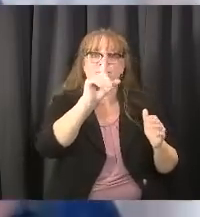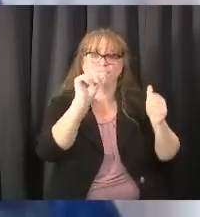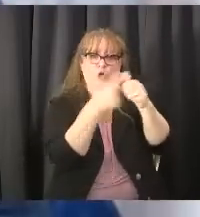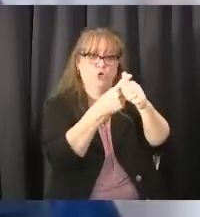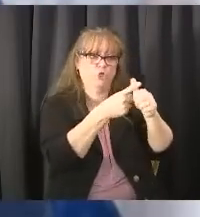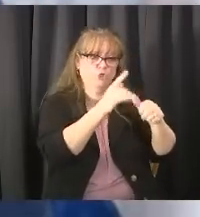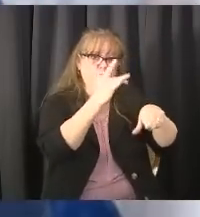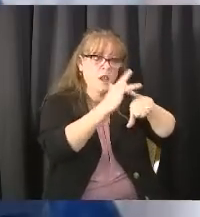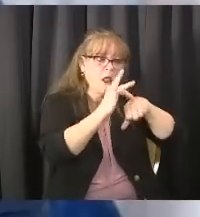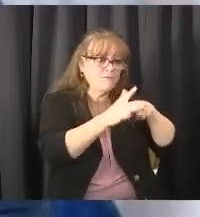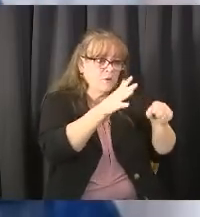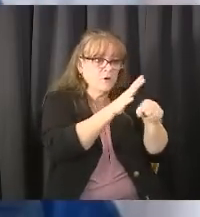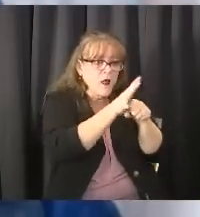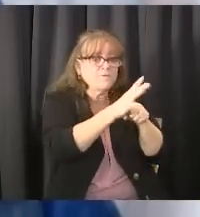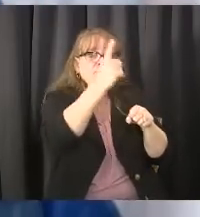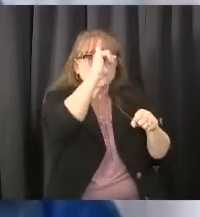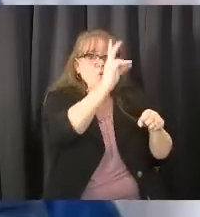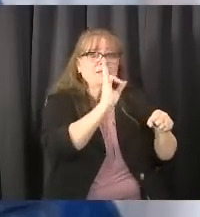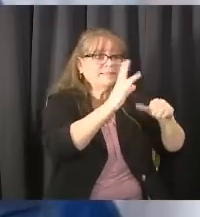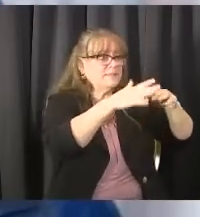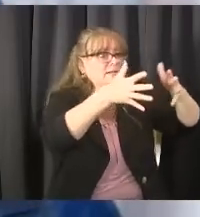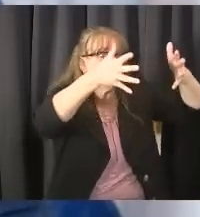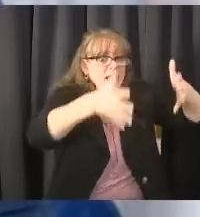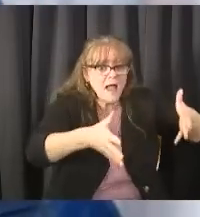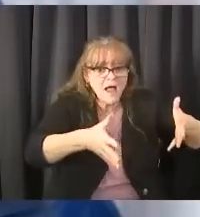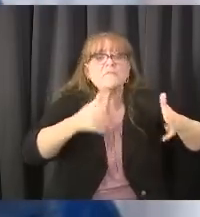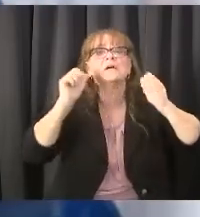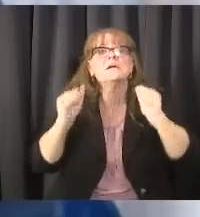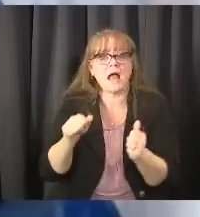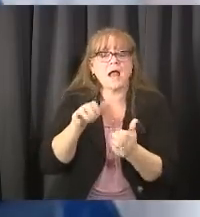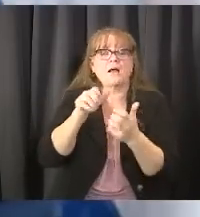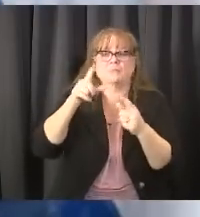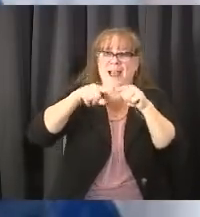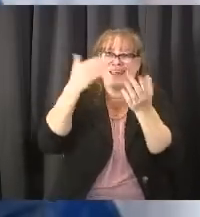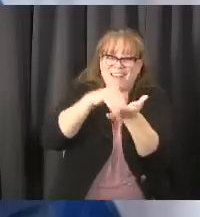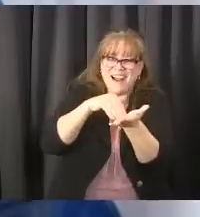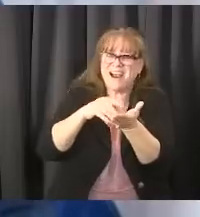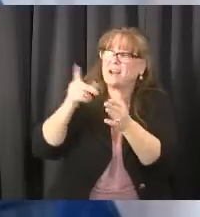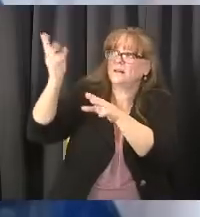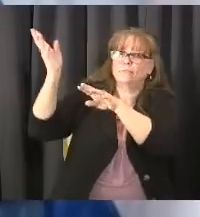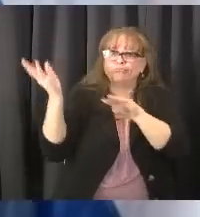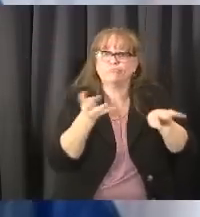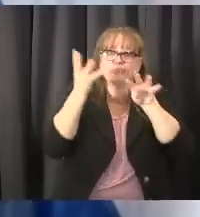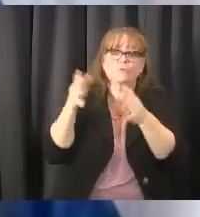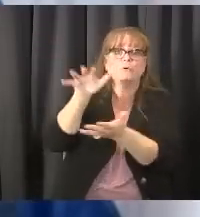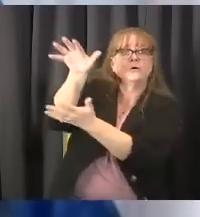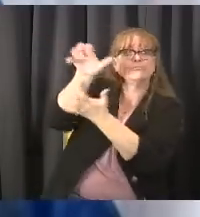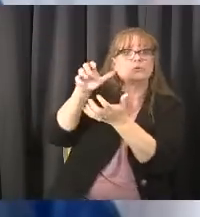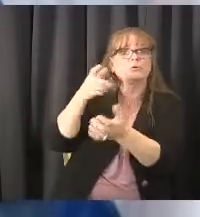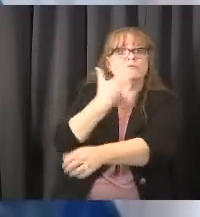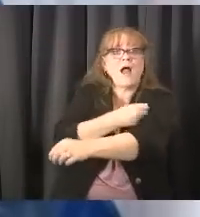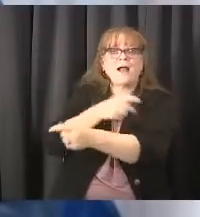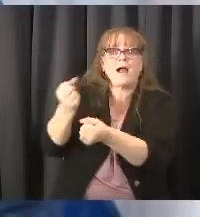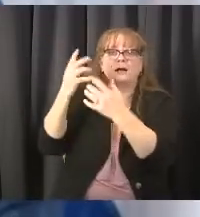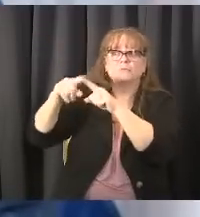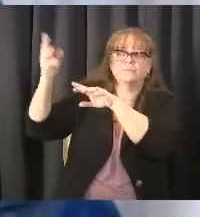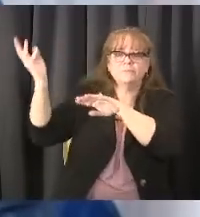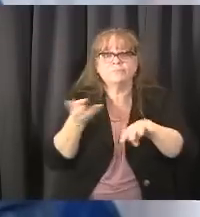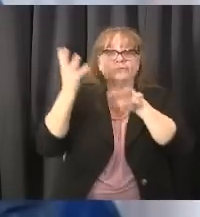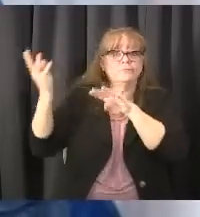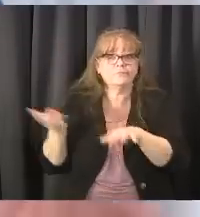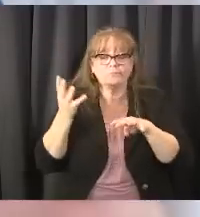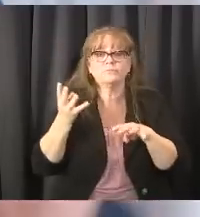there is upside in that might transpire. I want to give hope that we might beat that February 20th date if one of several things happens. If,